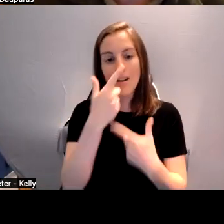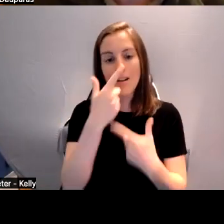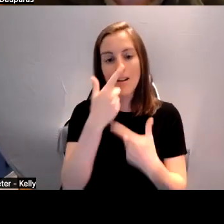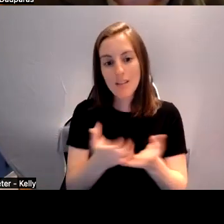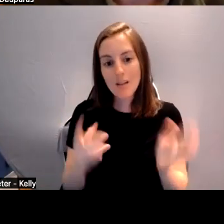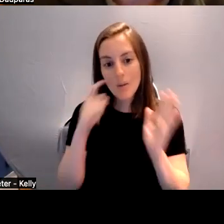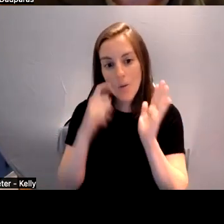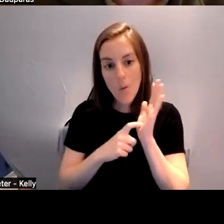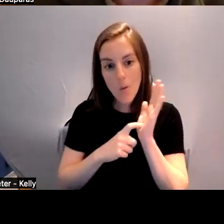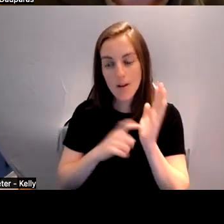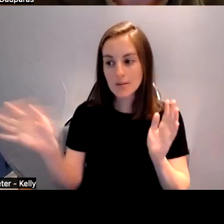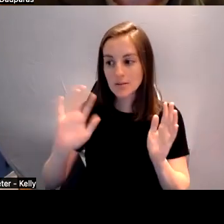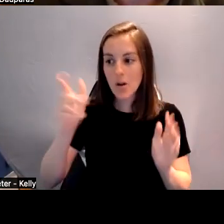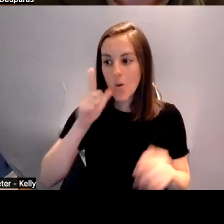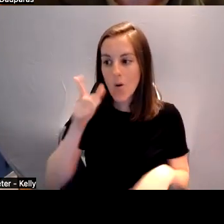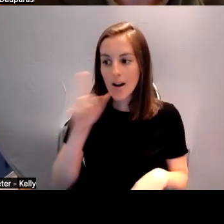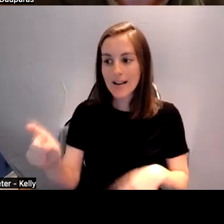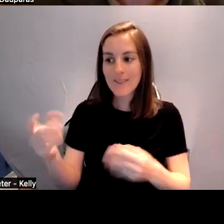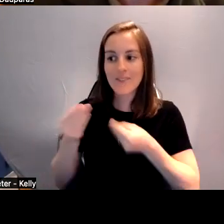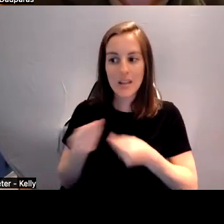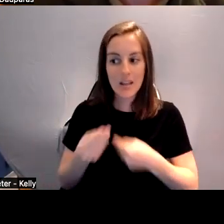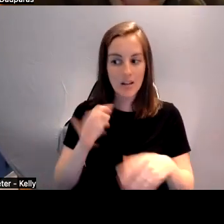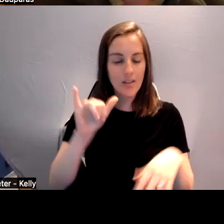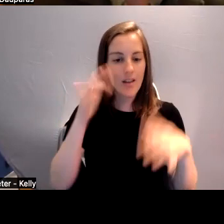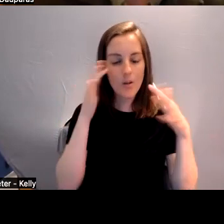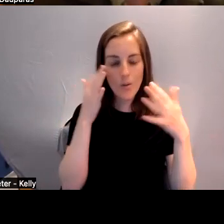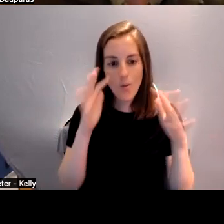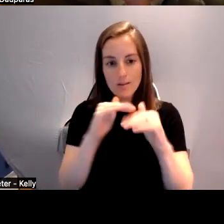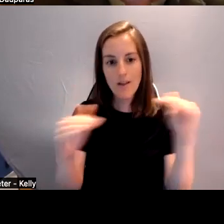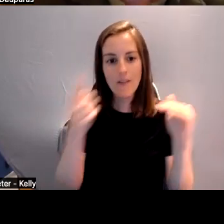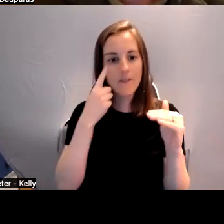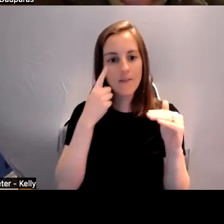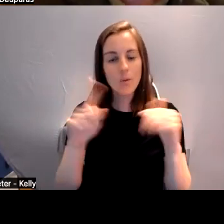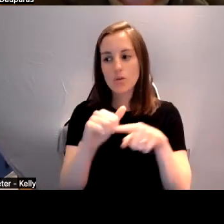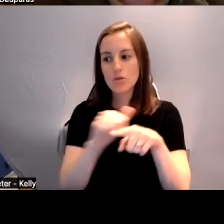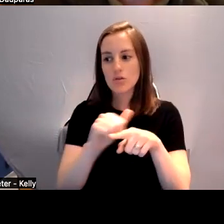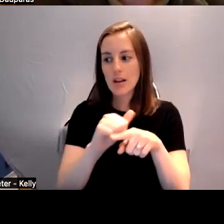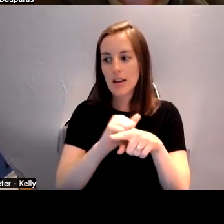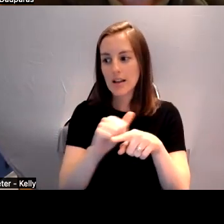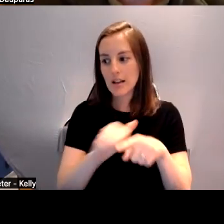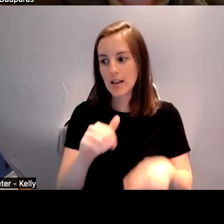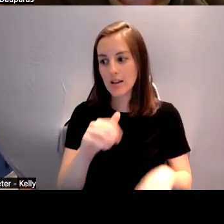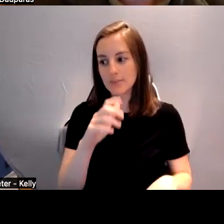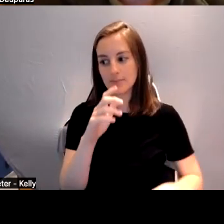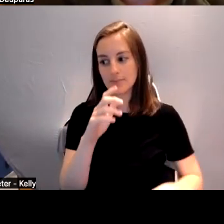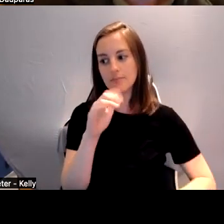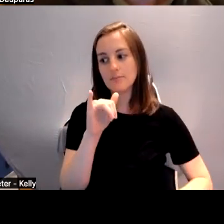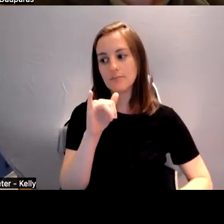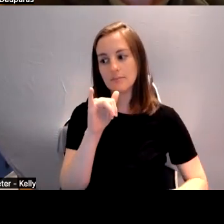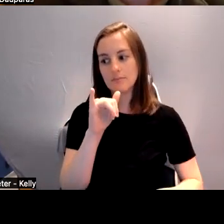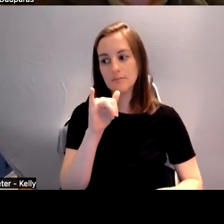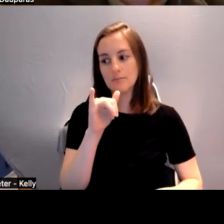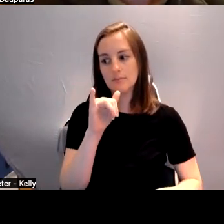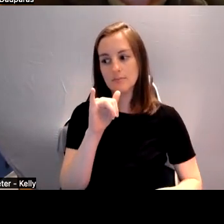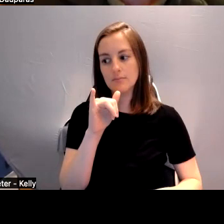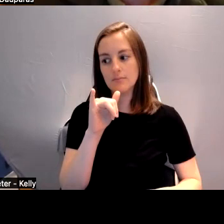that this noise level during training is that the original models were run without any noise. And we also test what would happen if we